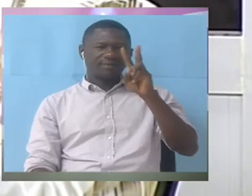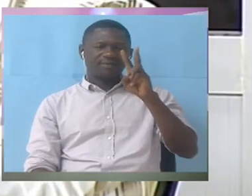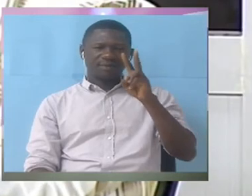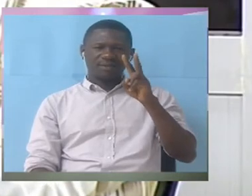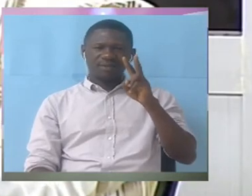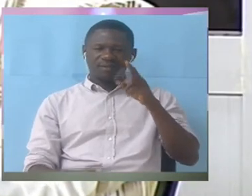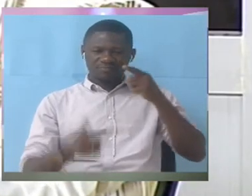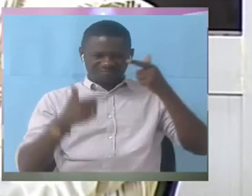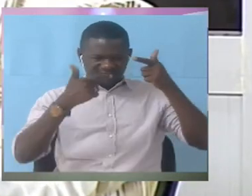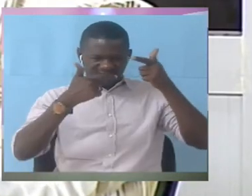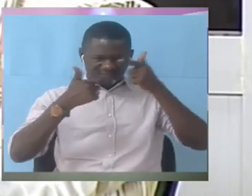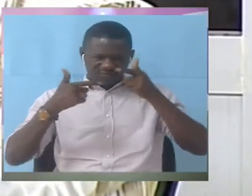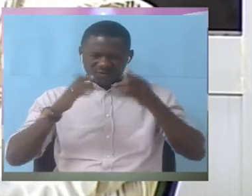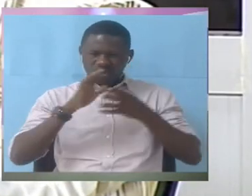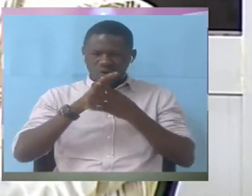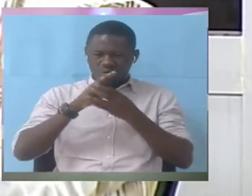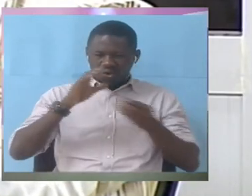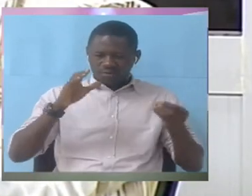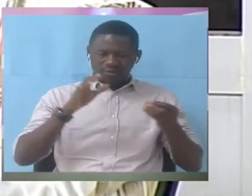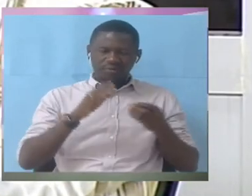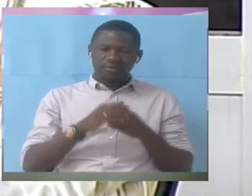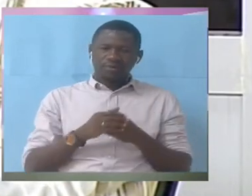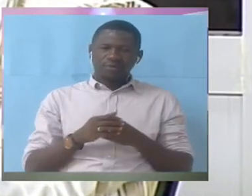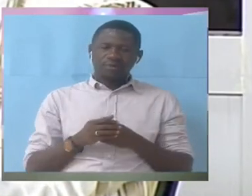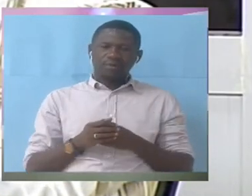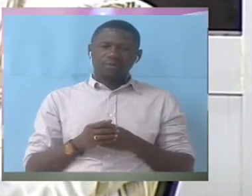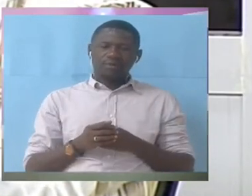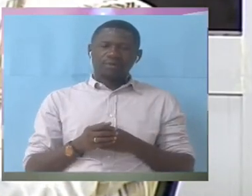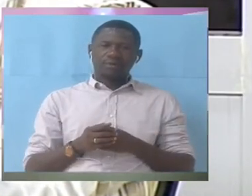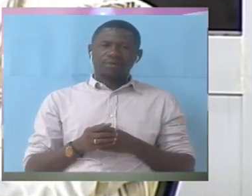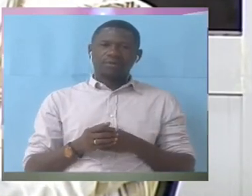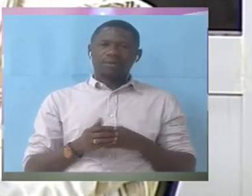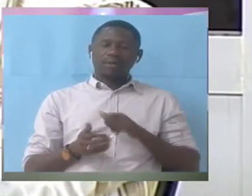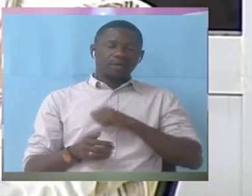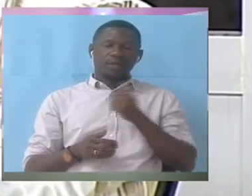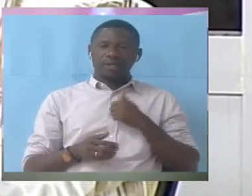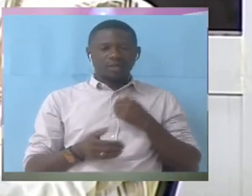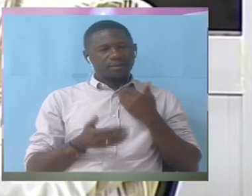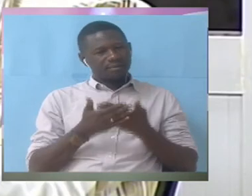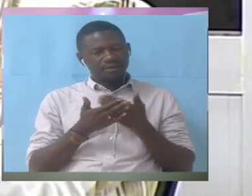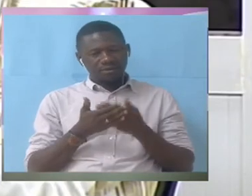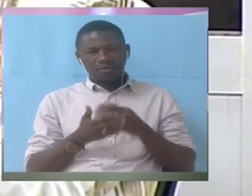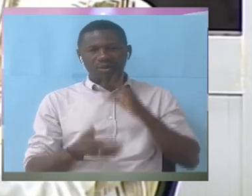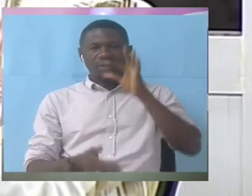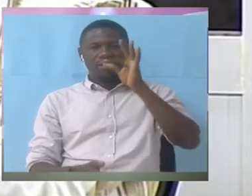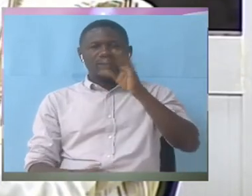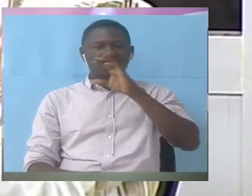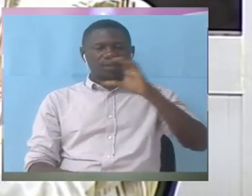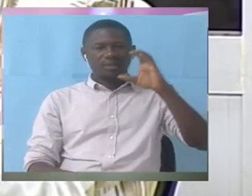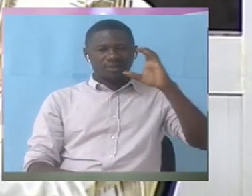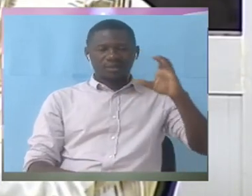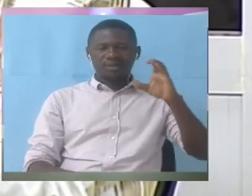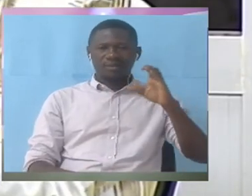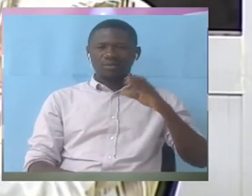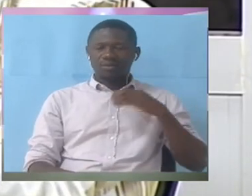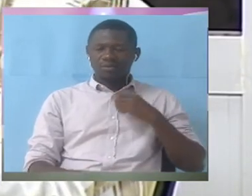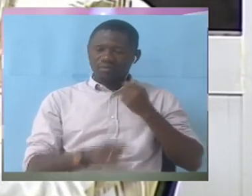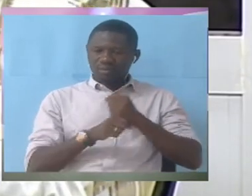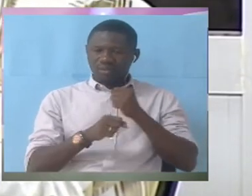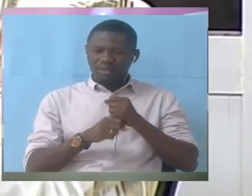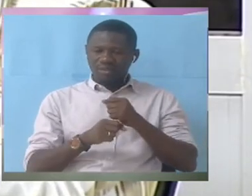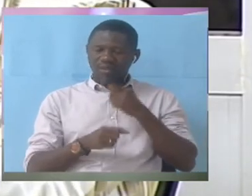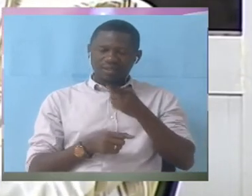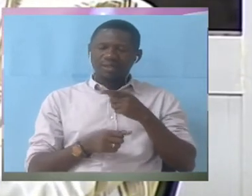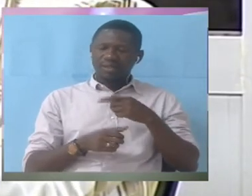Ndaxam sax jëm na pour am lo xamné amon nañ ko ci TRRC. In my interviews to make an attempt to get